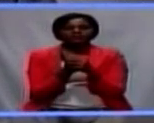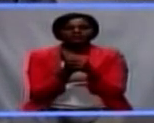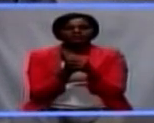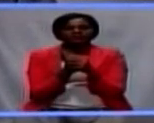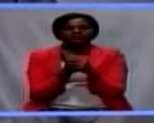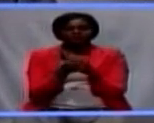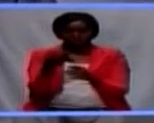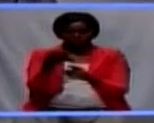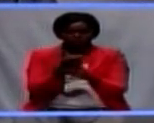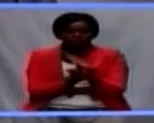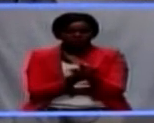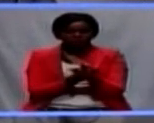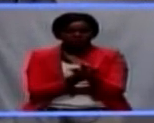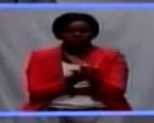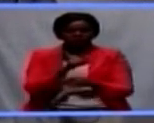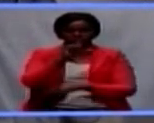from